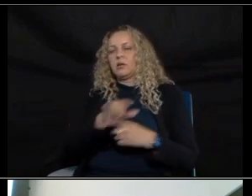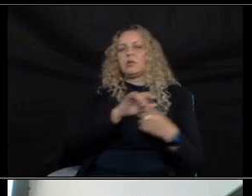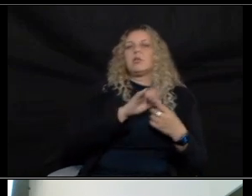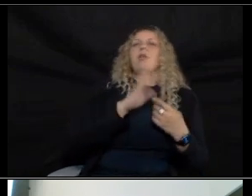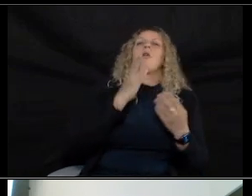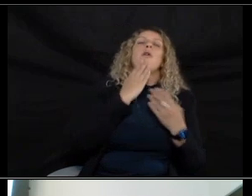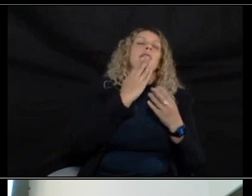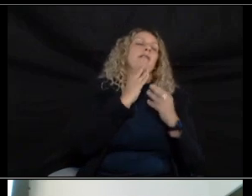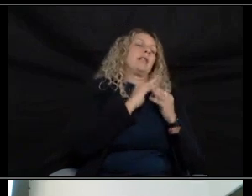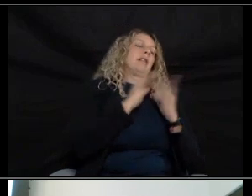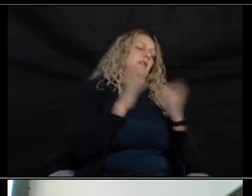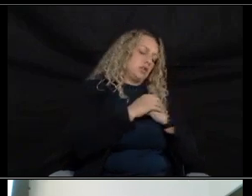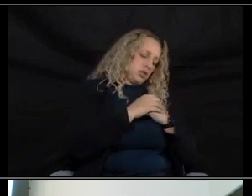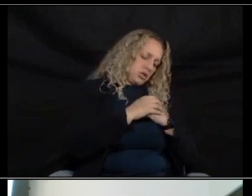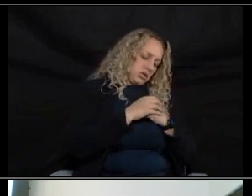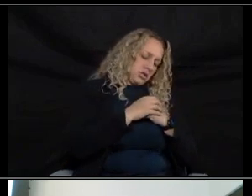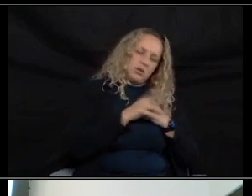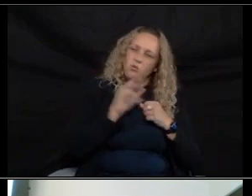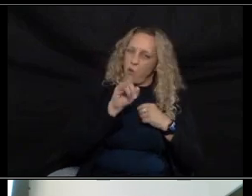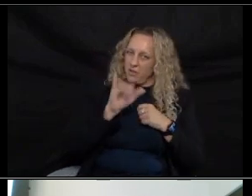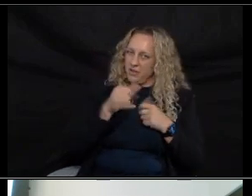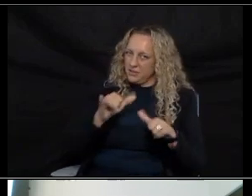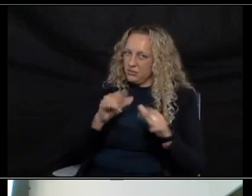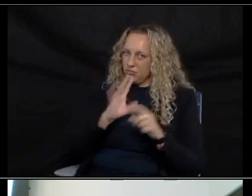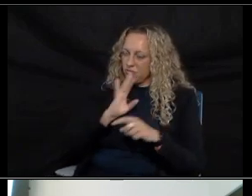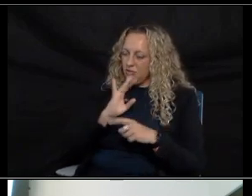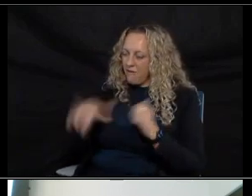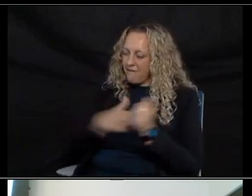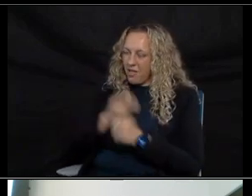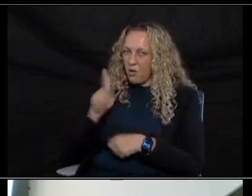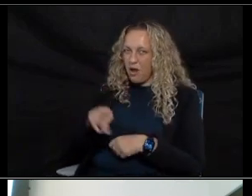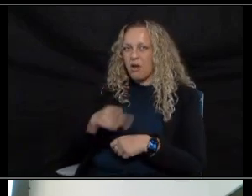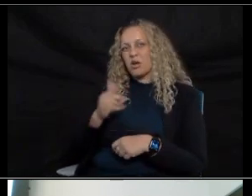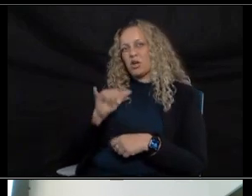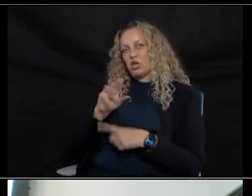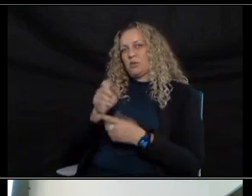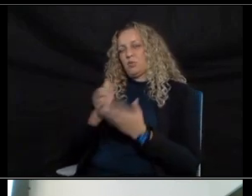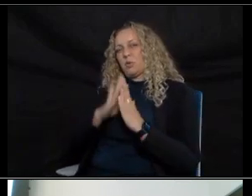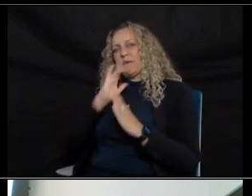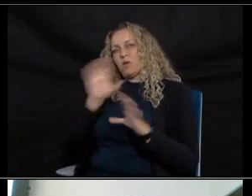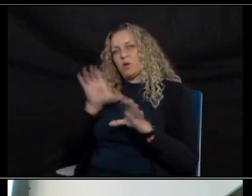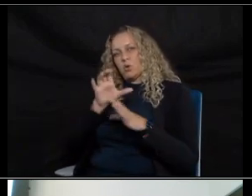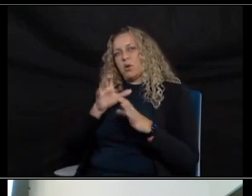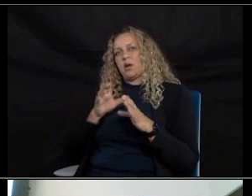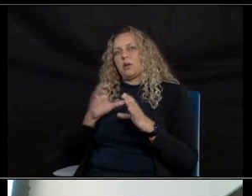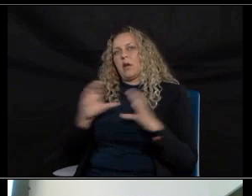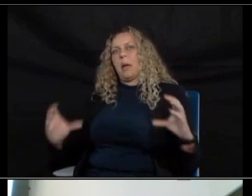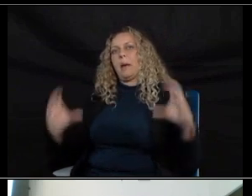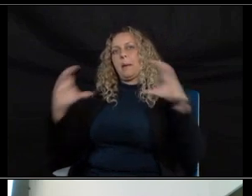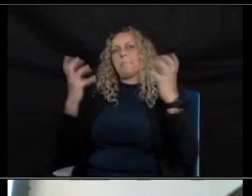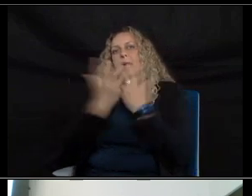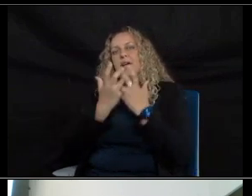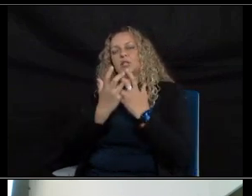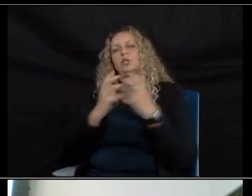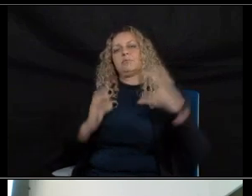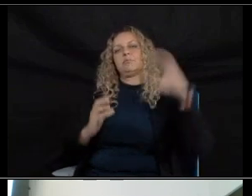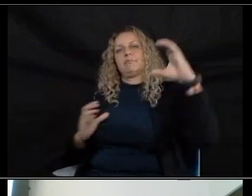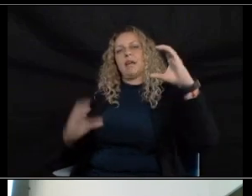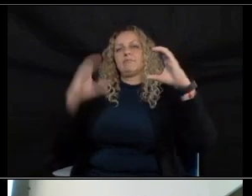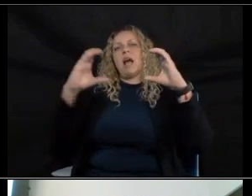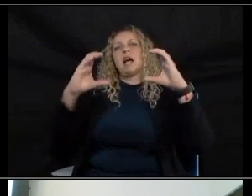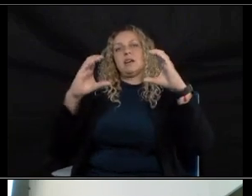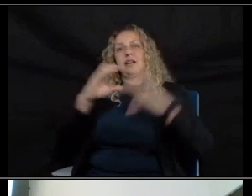you for the clarification. And then just to follow up on Jim's request for doing a matching campaign, is that something that Eleanor will be taking up to